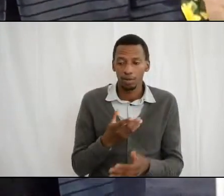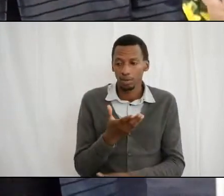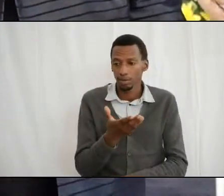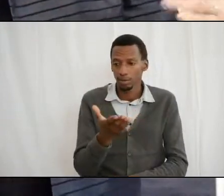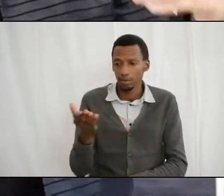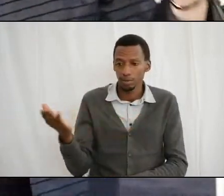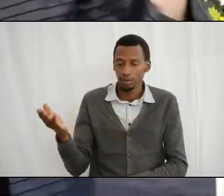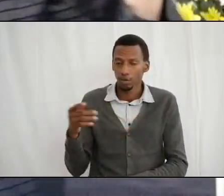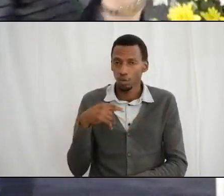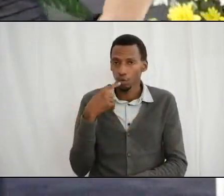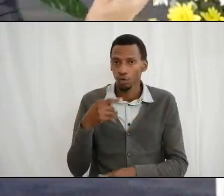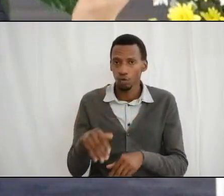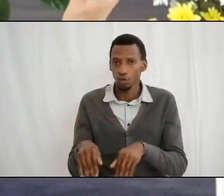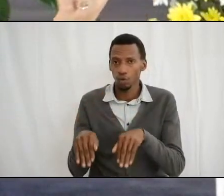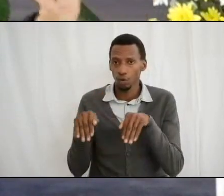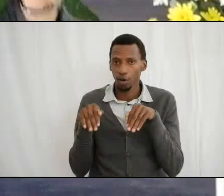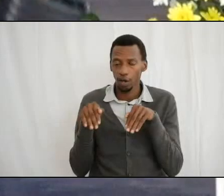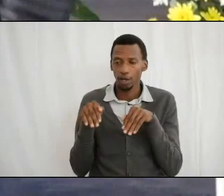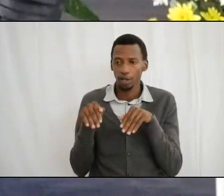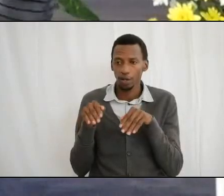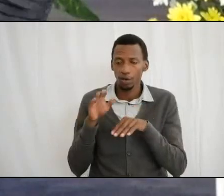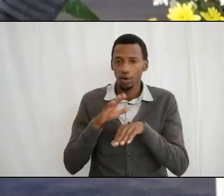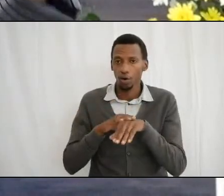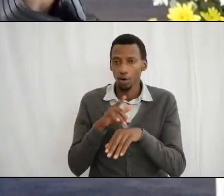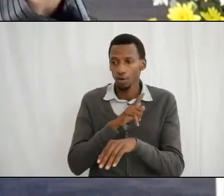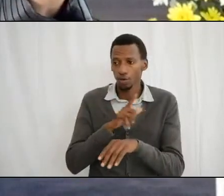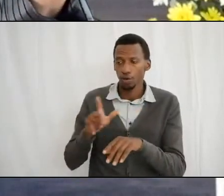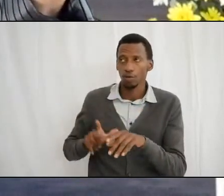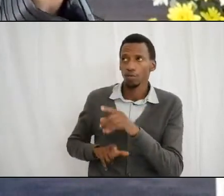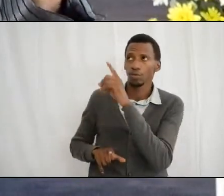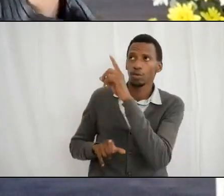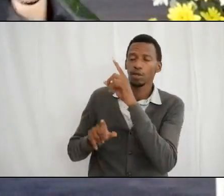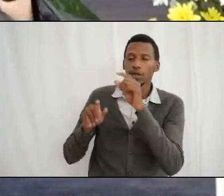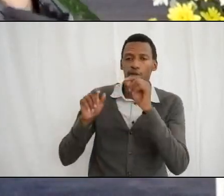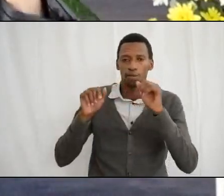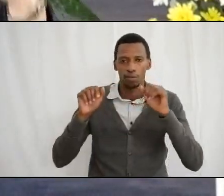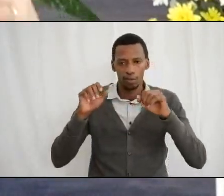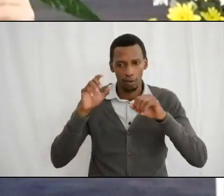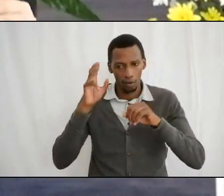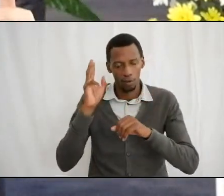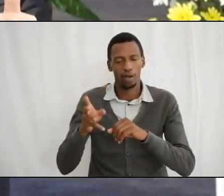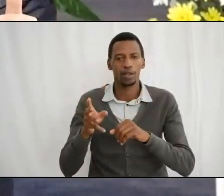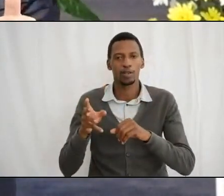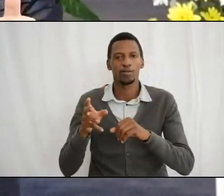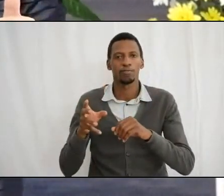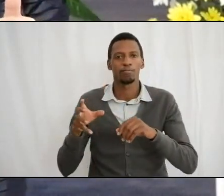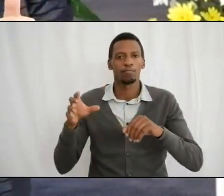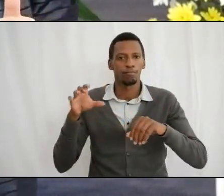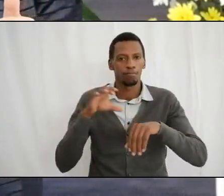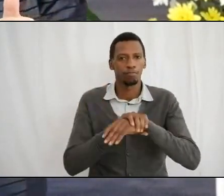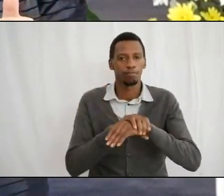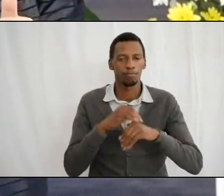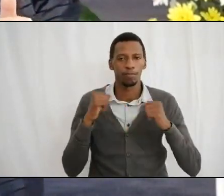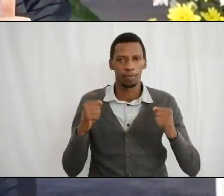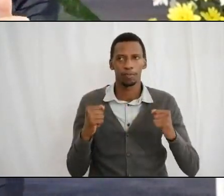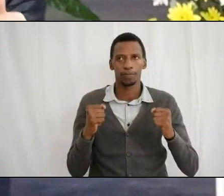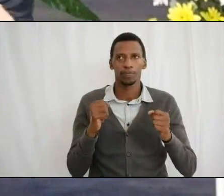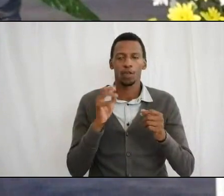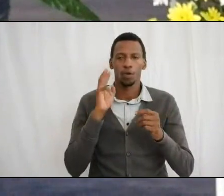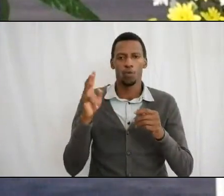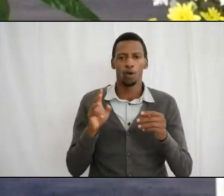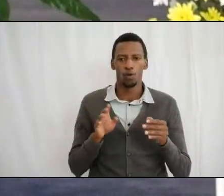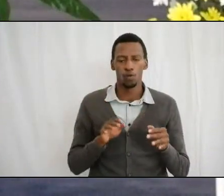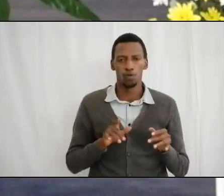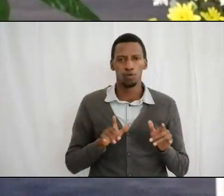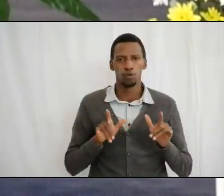the Lord shall renew their strength. They shall mount up on wings like